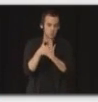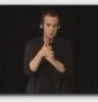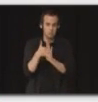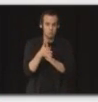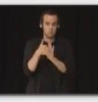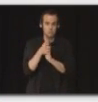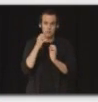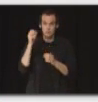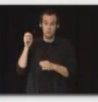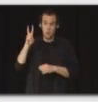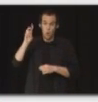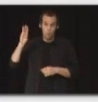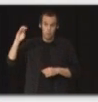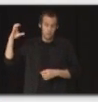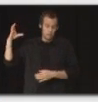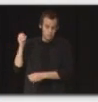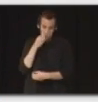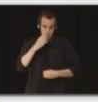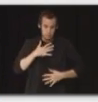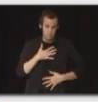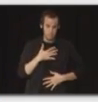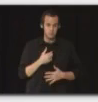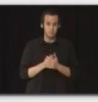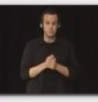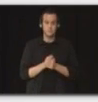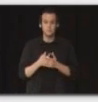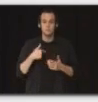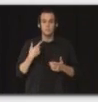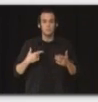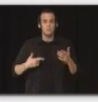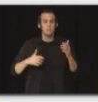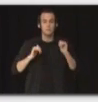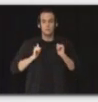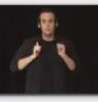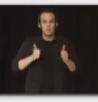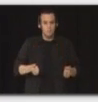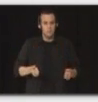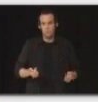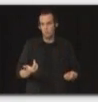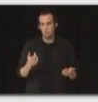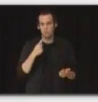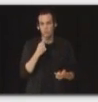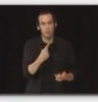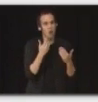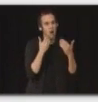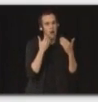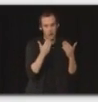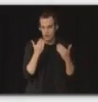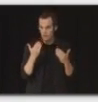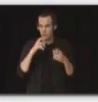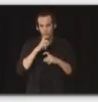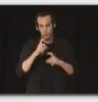behalf, and I'll speak on behalf of the university. And of course, I cannot